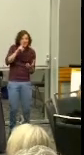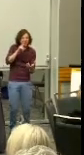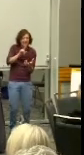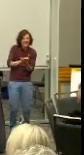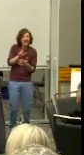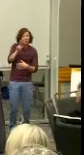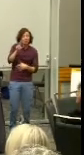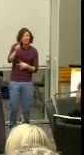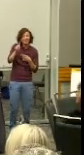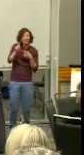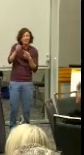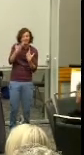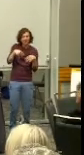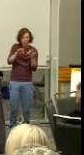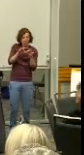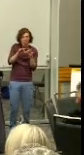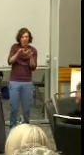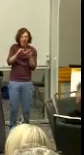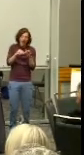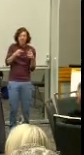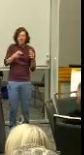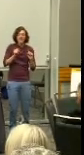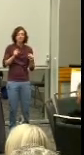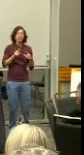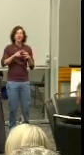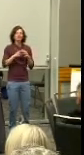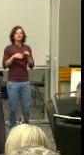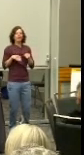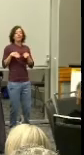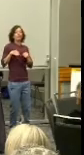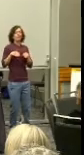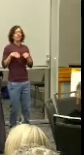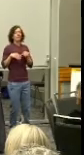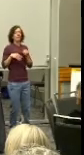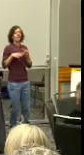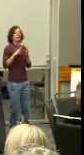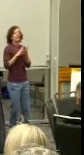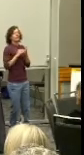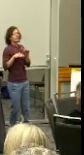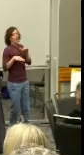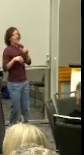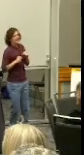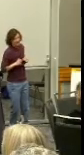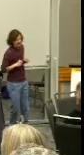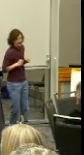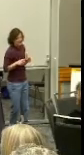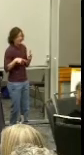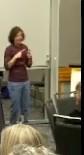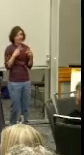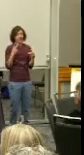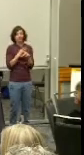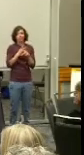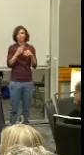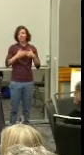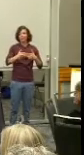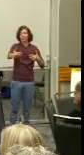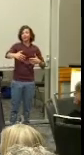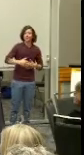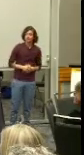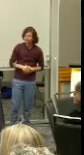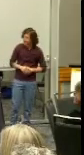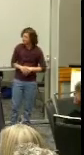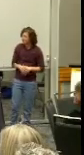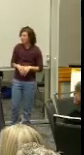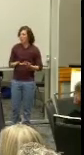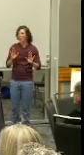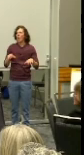be a way for you to kind of tiptoe in, learn the basics, and go from there. And